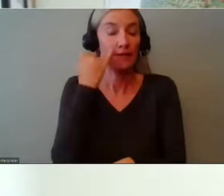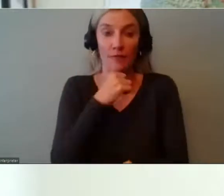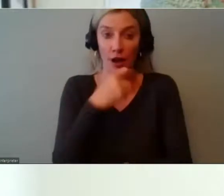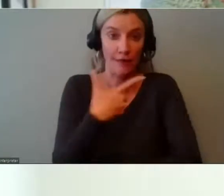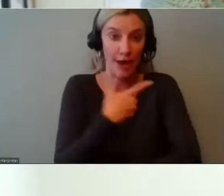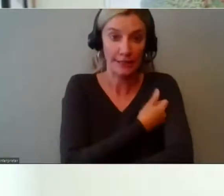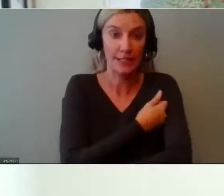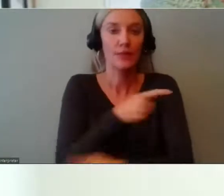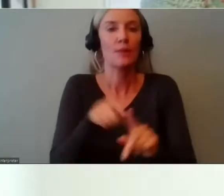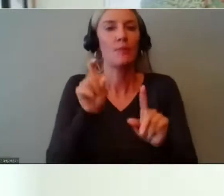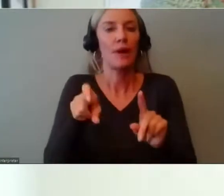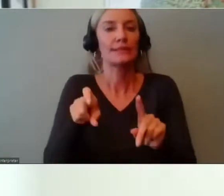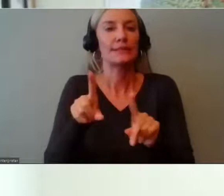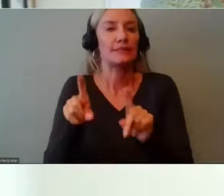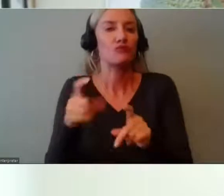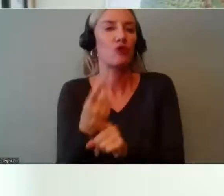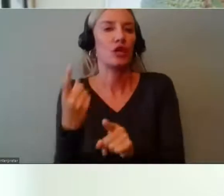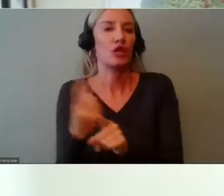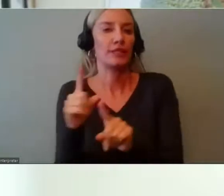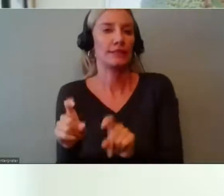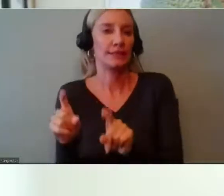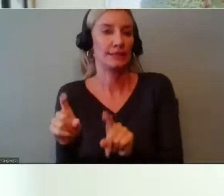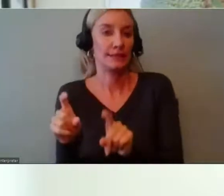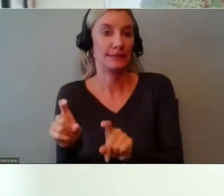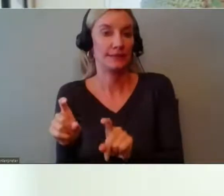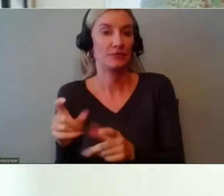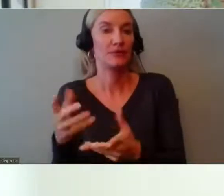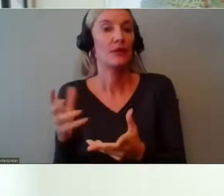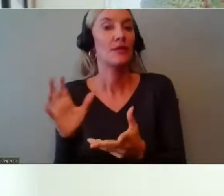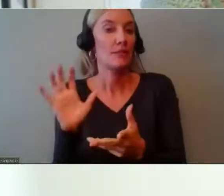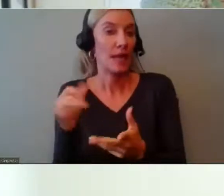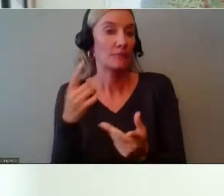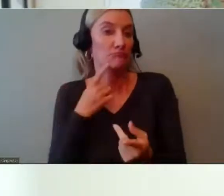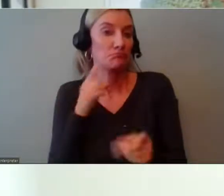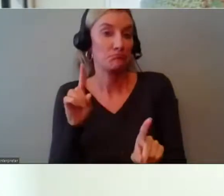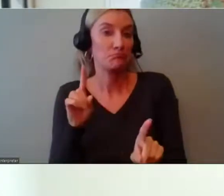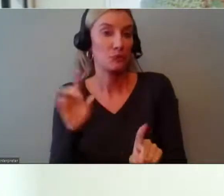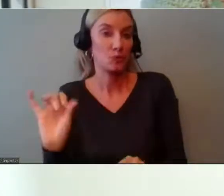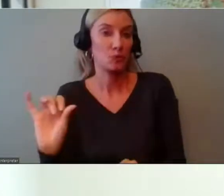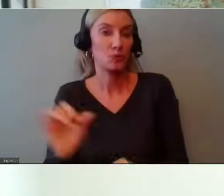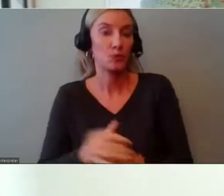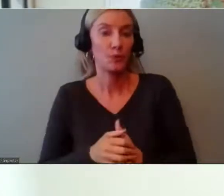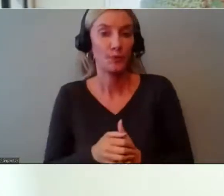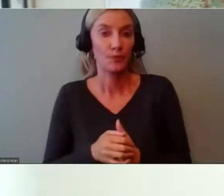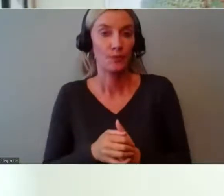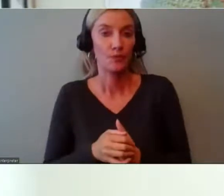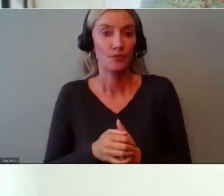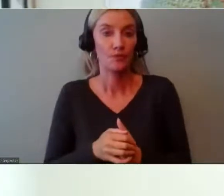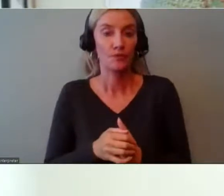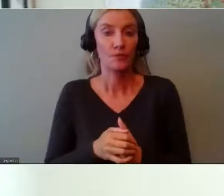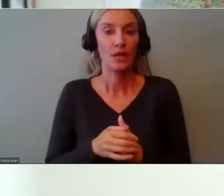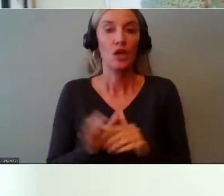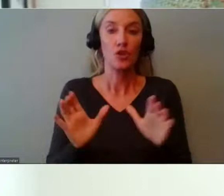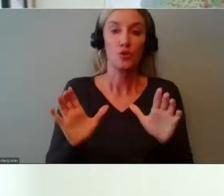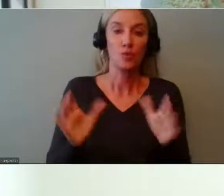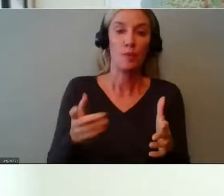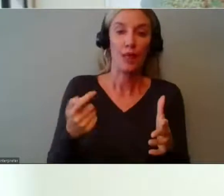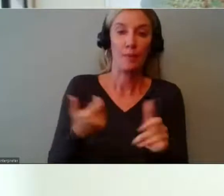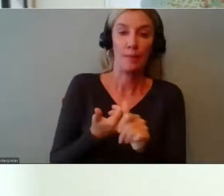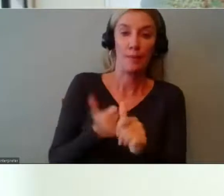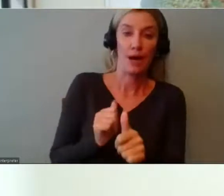regular basis. And that has gone well also. The group that is a little further